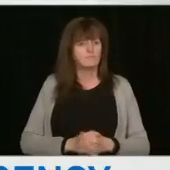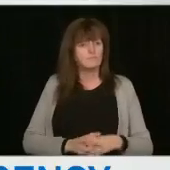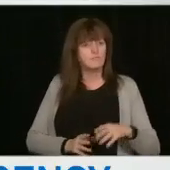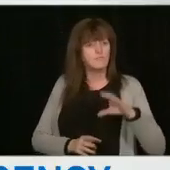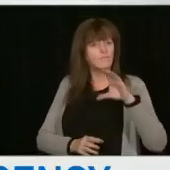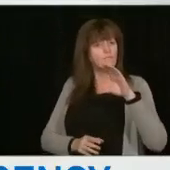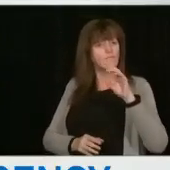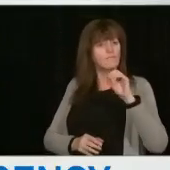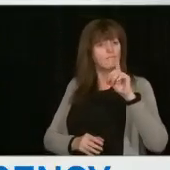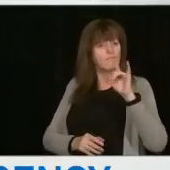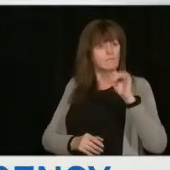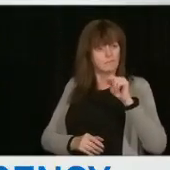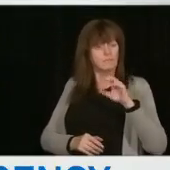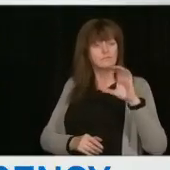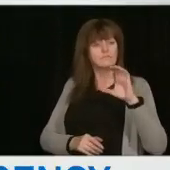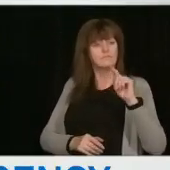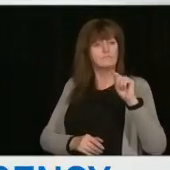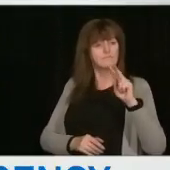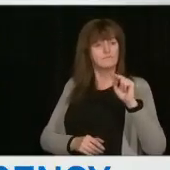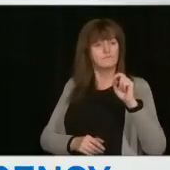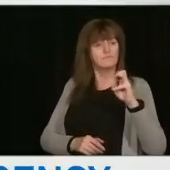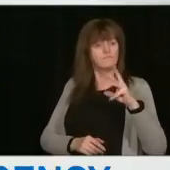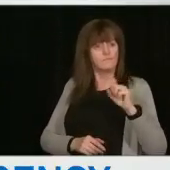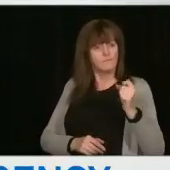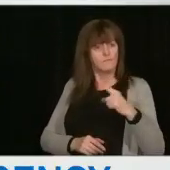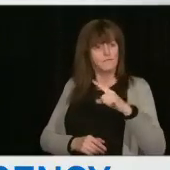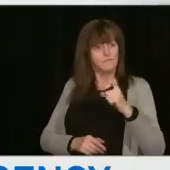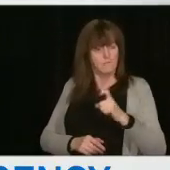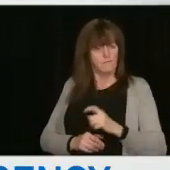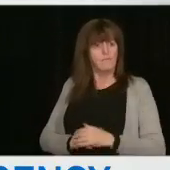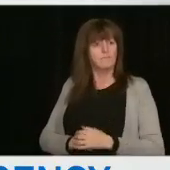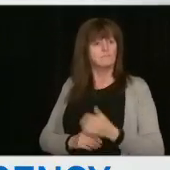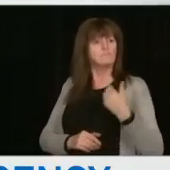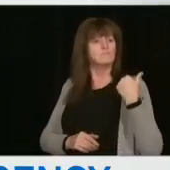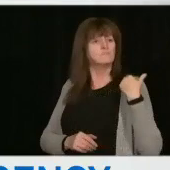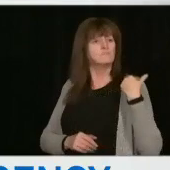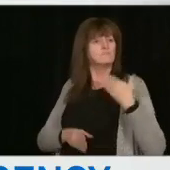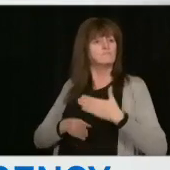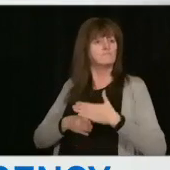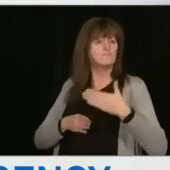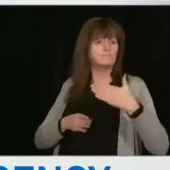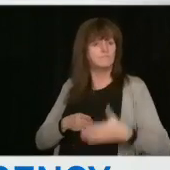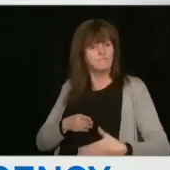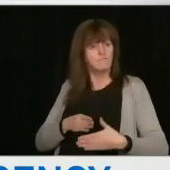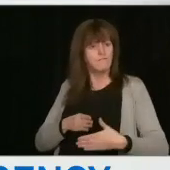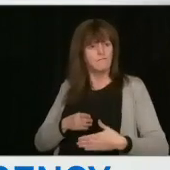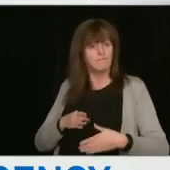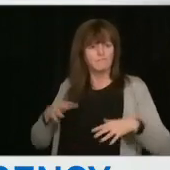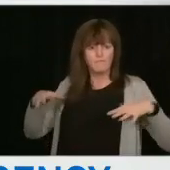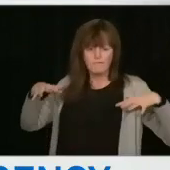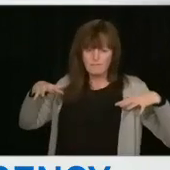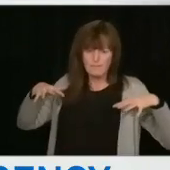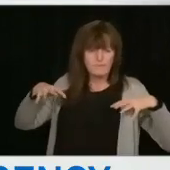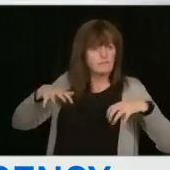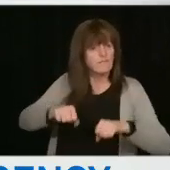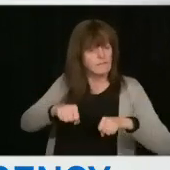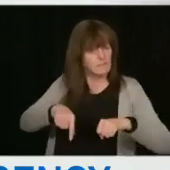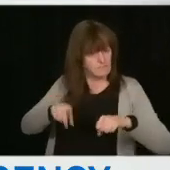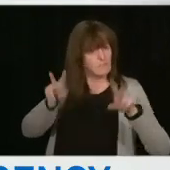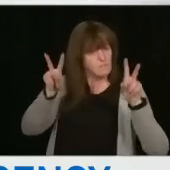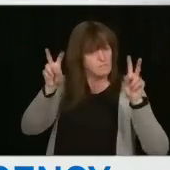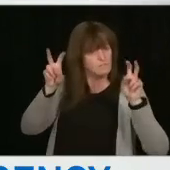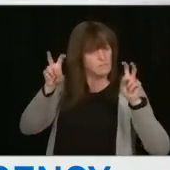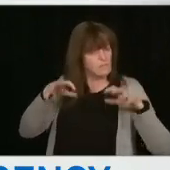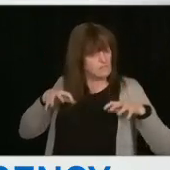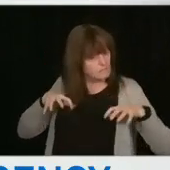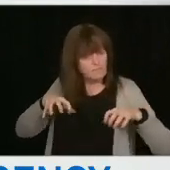Premier, CTV News has obtained photos of you in cottage country. We've spoken with people who took pictures with you who say you were